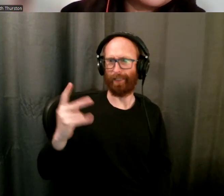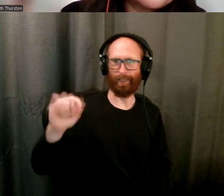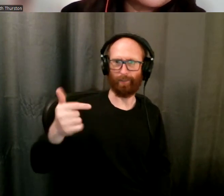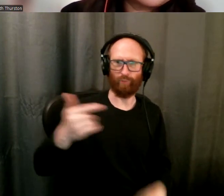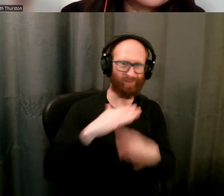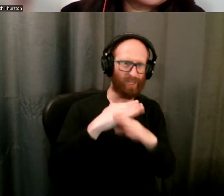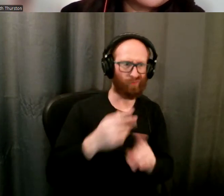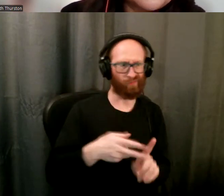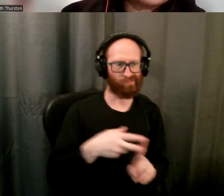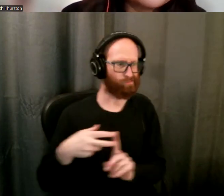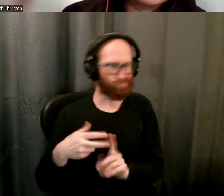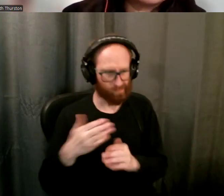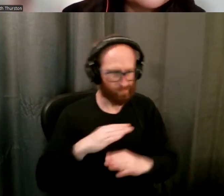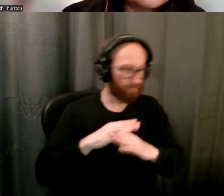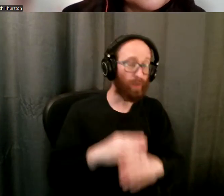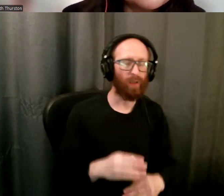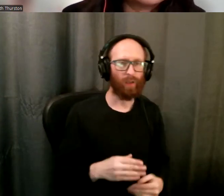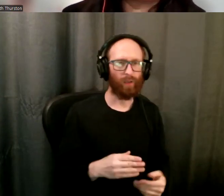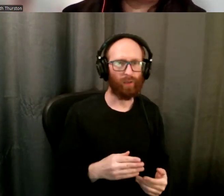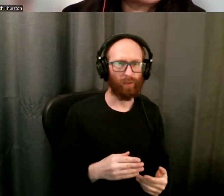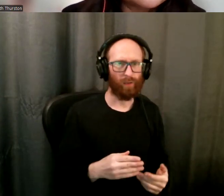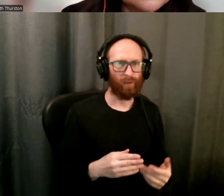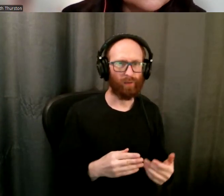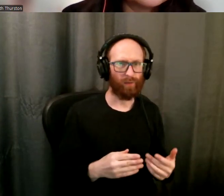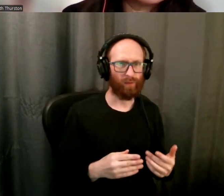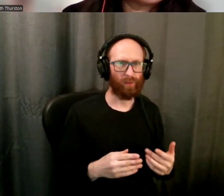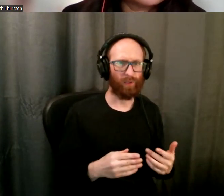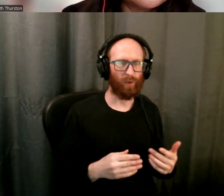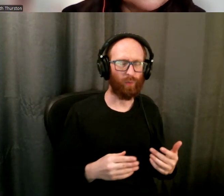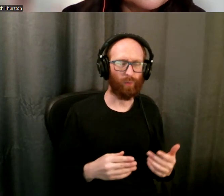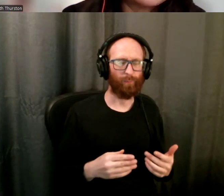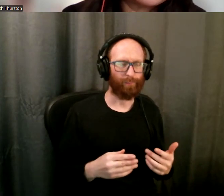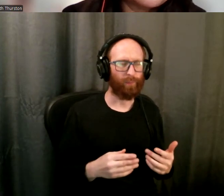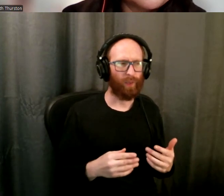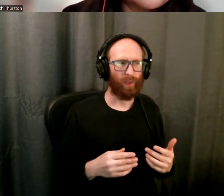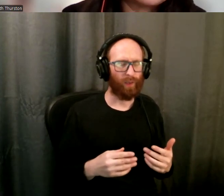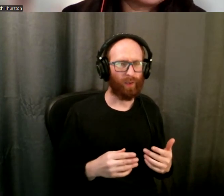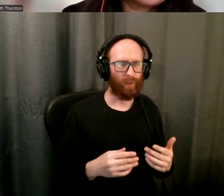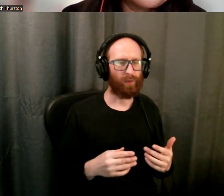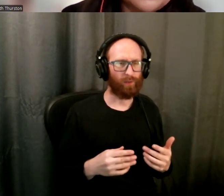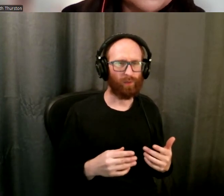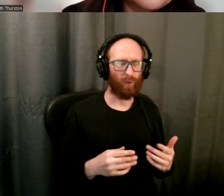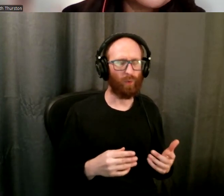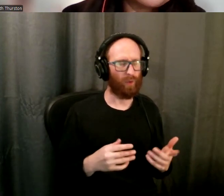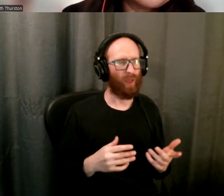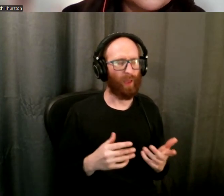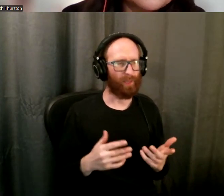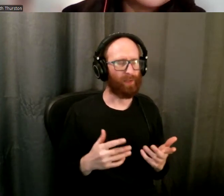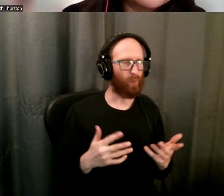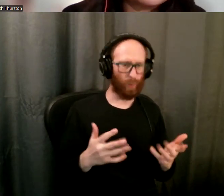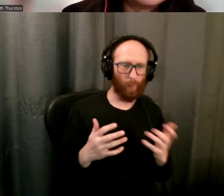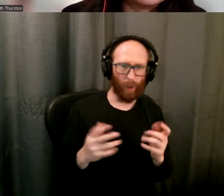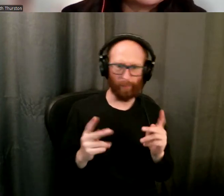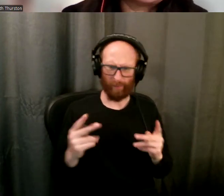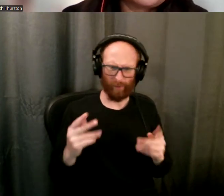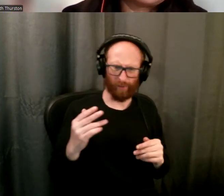to blindside them. All of a sudden, where are all these kids coming from that suddenly they're all talking about the youth crisis